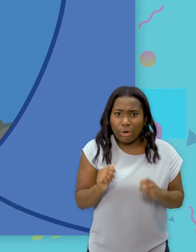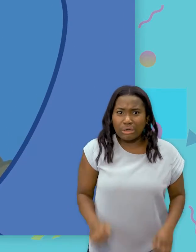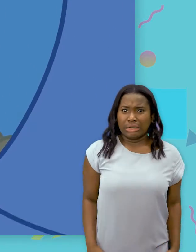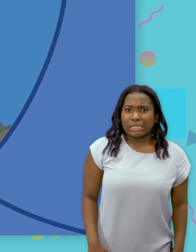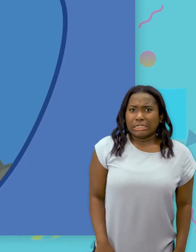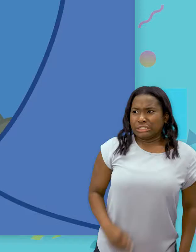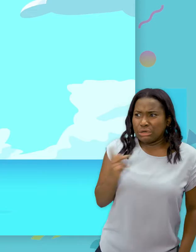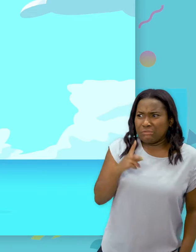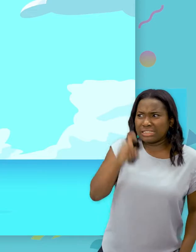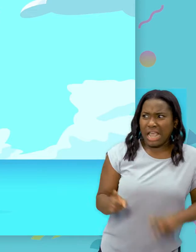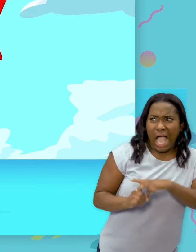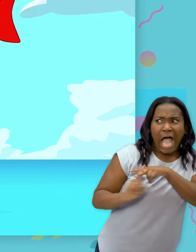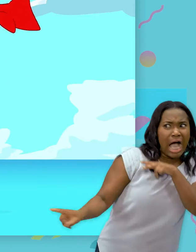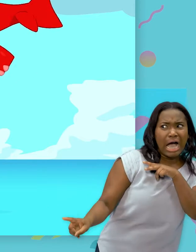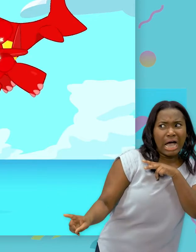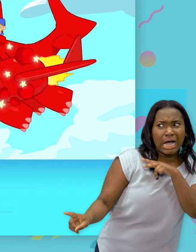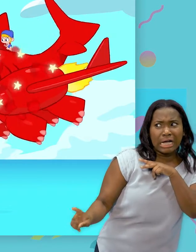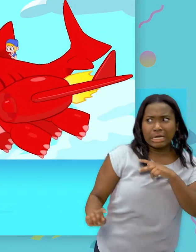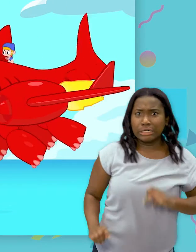We need to get out of here.